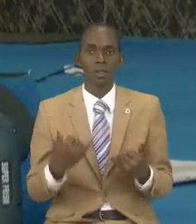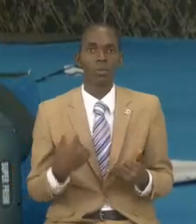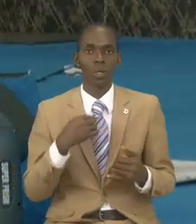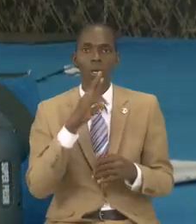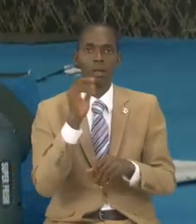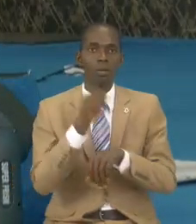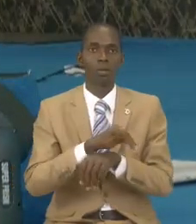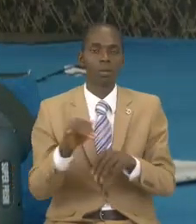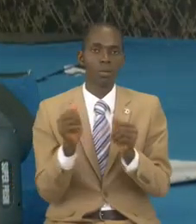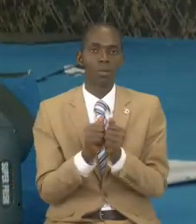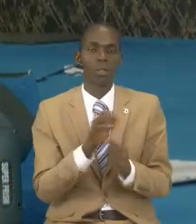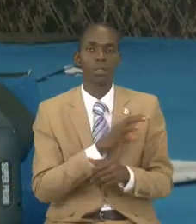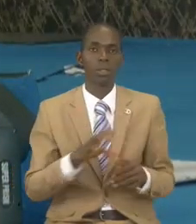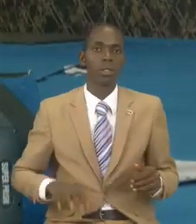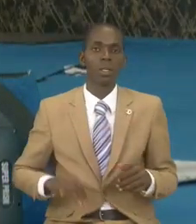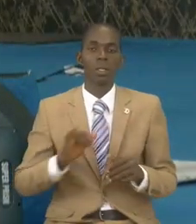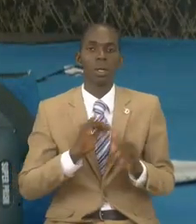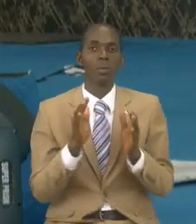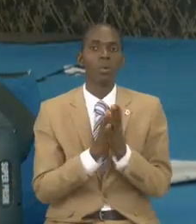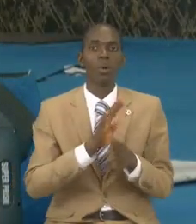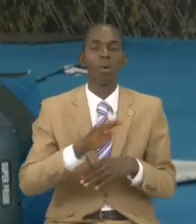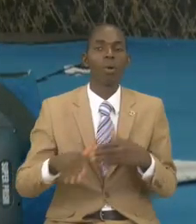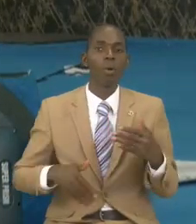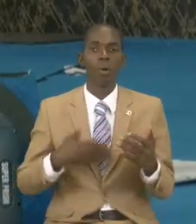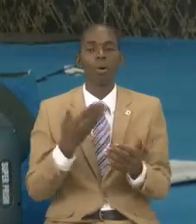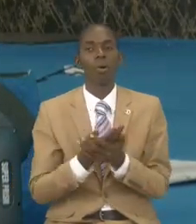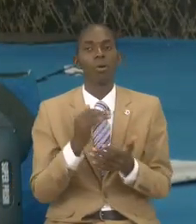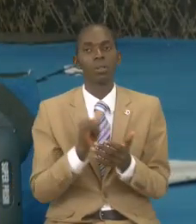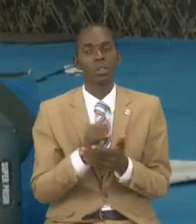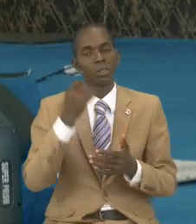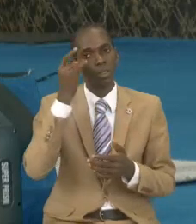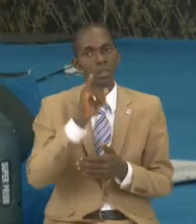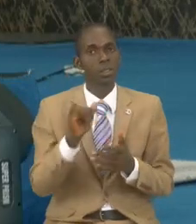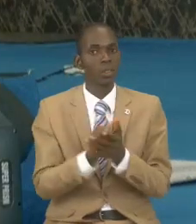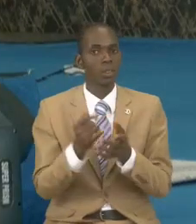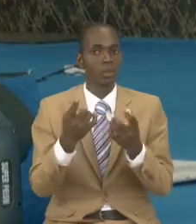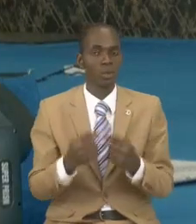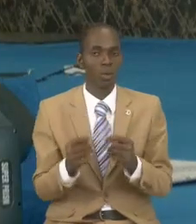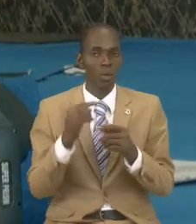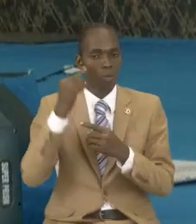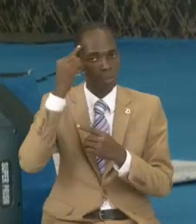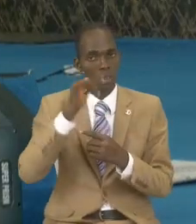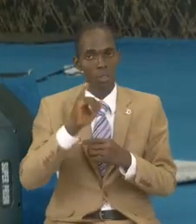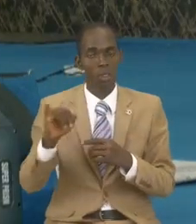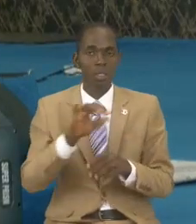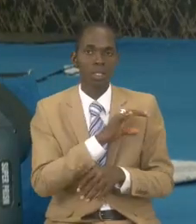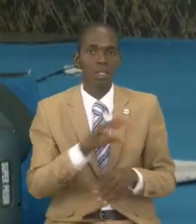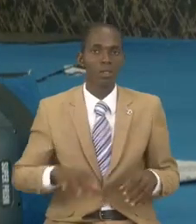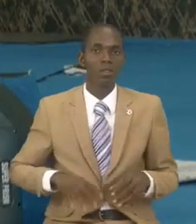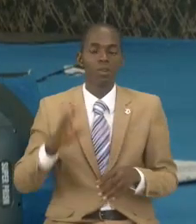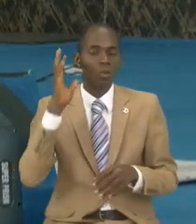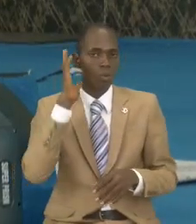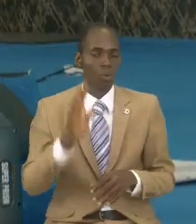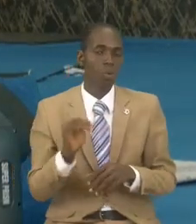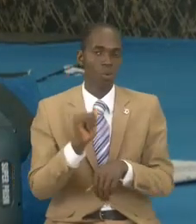I pray all the revelation that will come concerning Christ will be impactful in every one